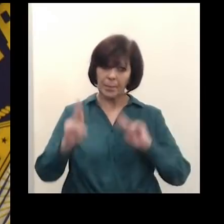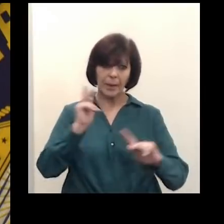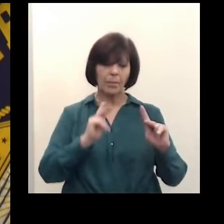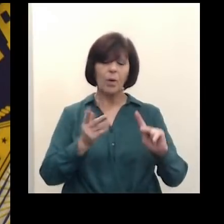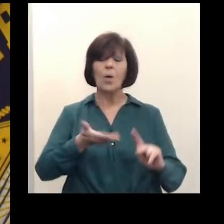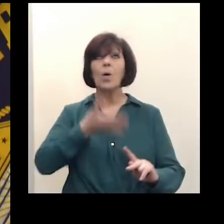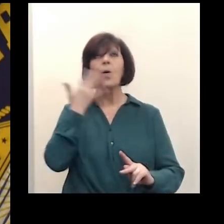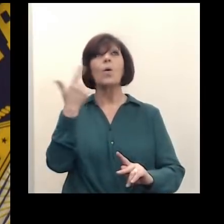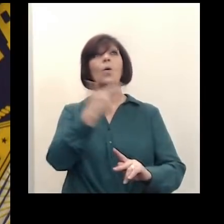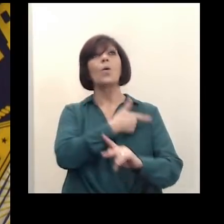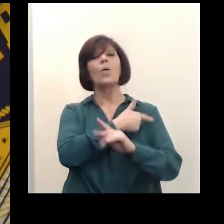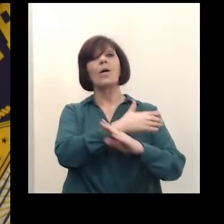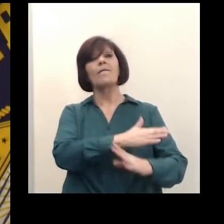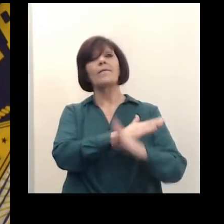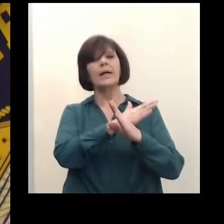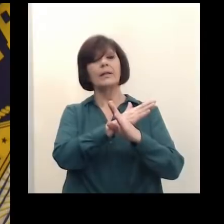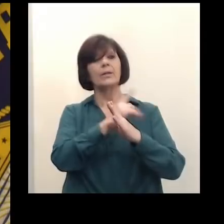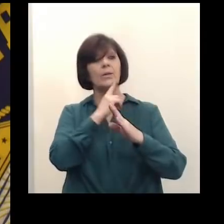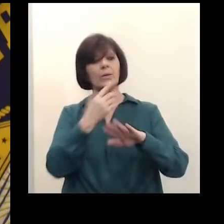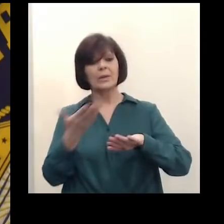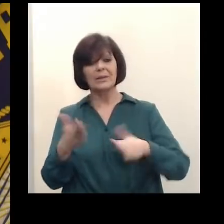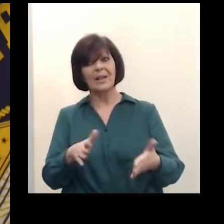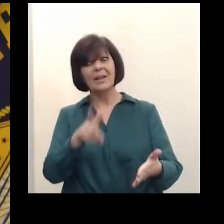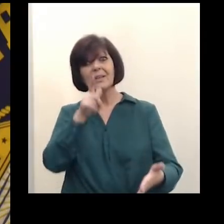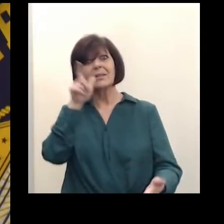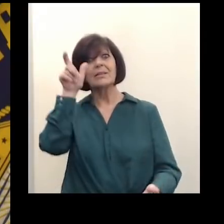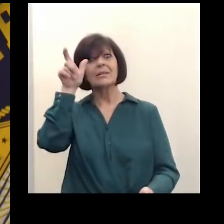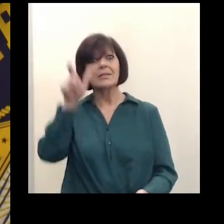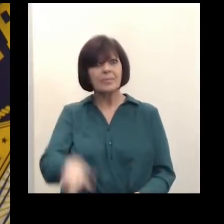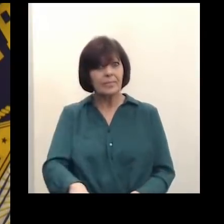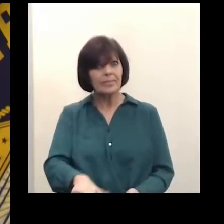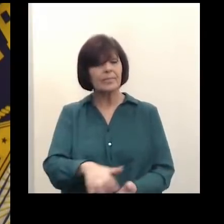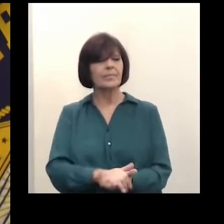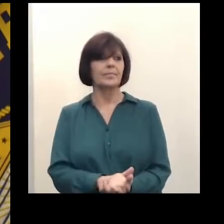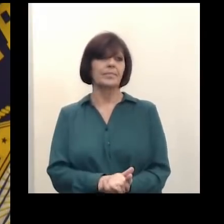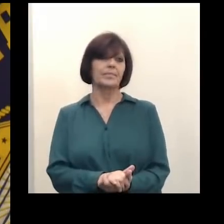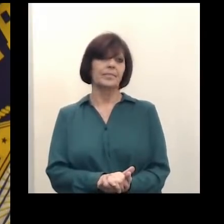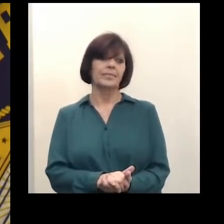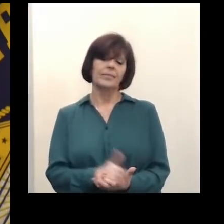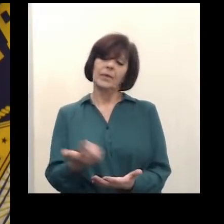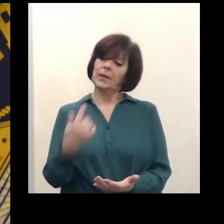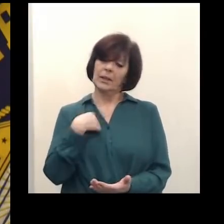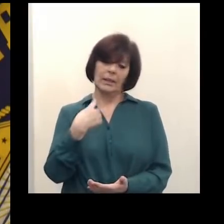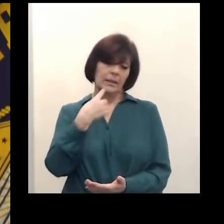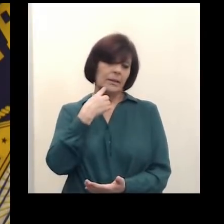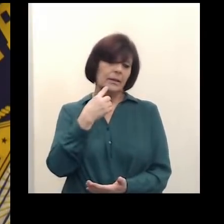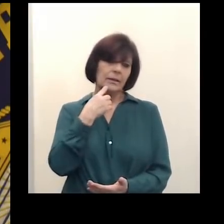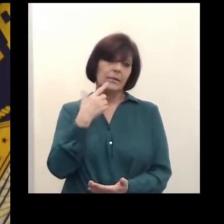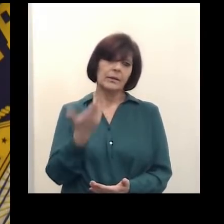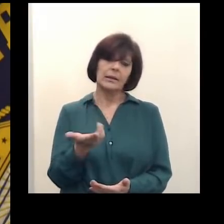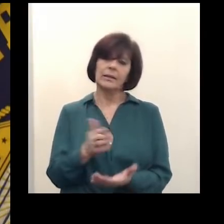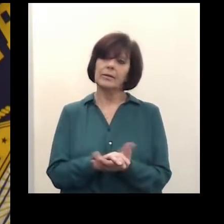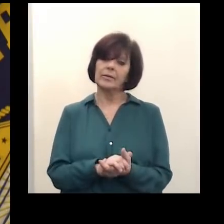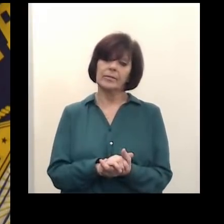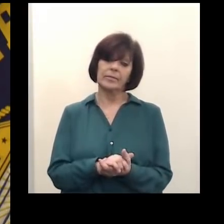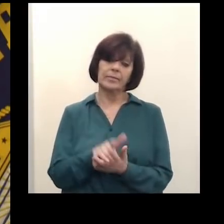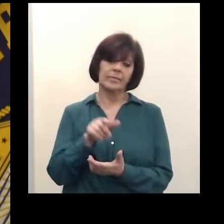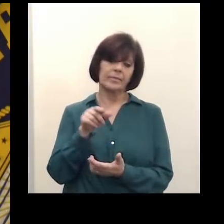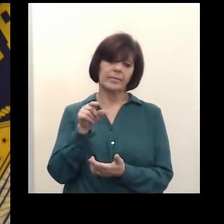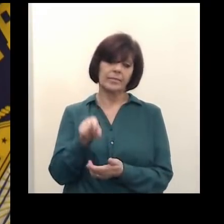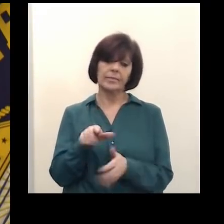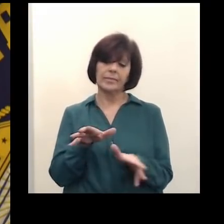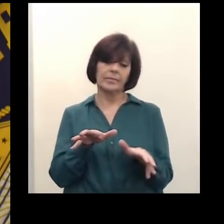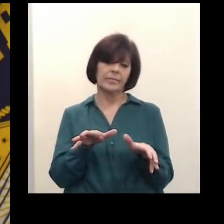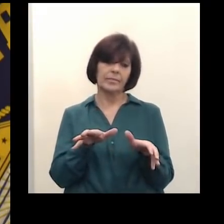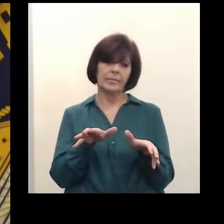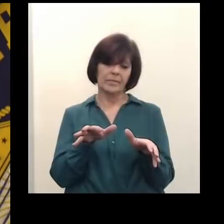unvaccinated who are dying that shouldn't die. As I said, in this most recent grouping of 52 individuals who